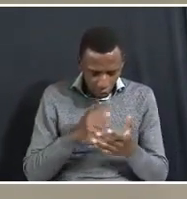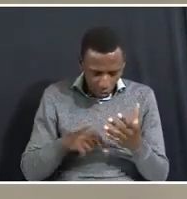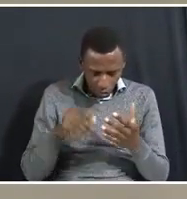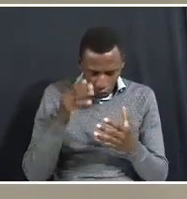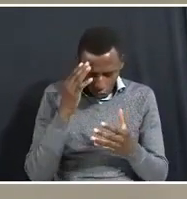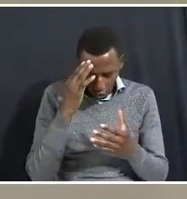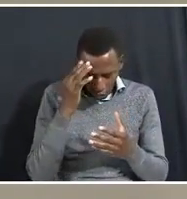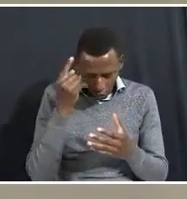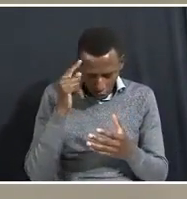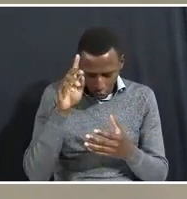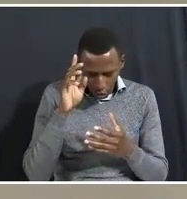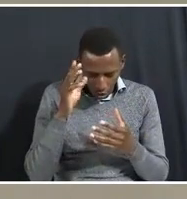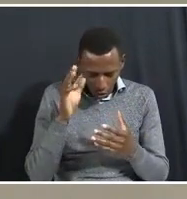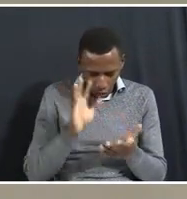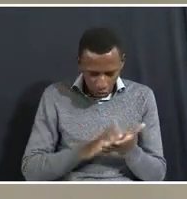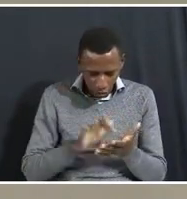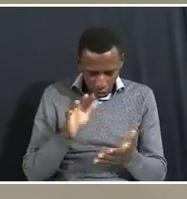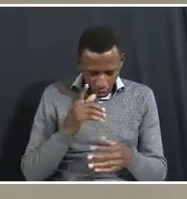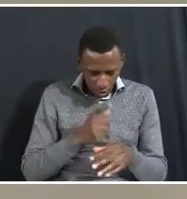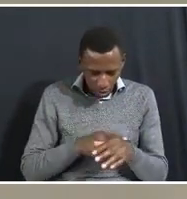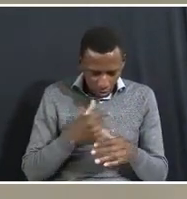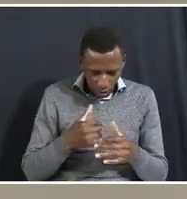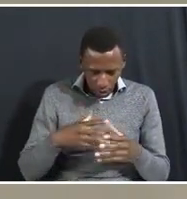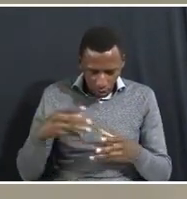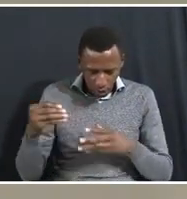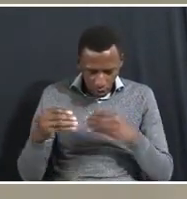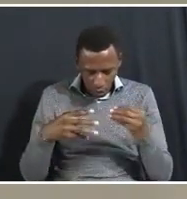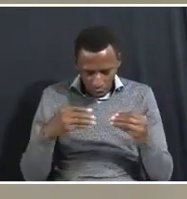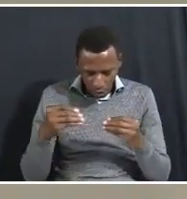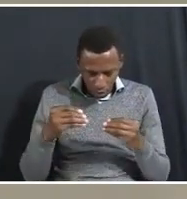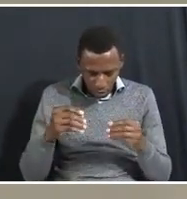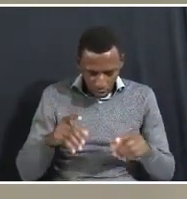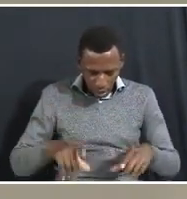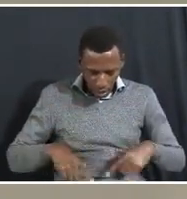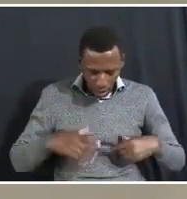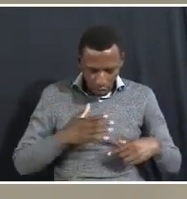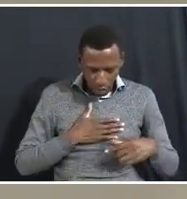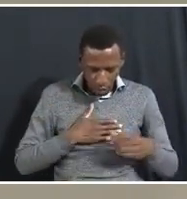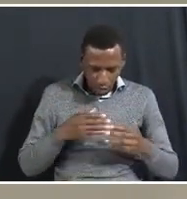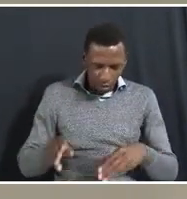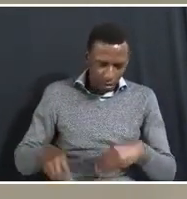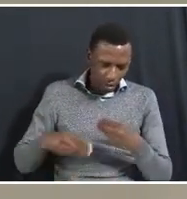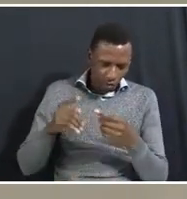your glory. As we now leave this place, Father, we want to commit our lives to you.